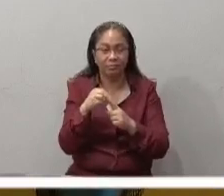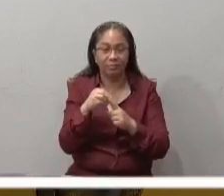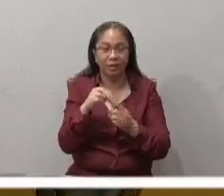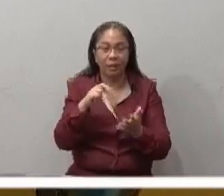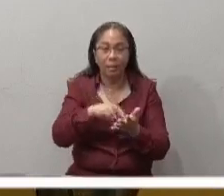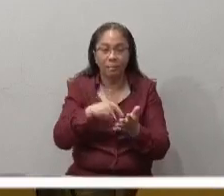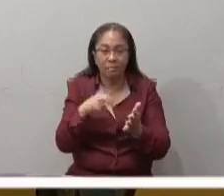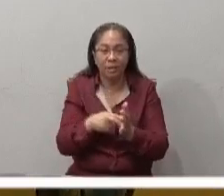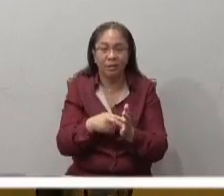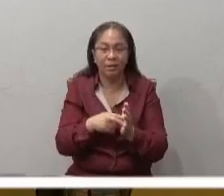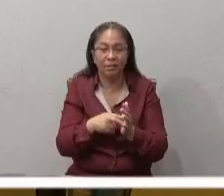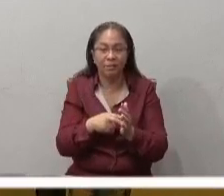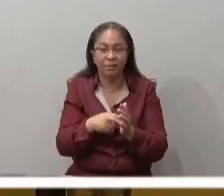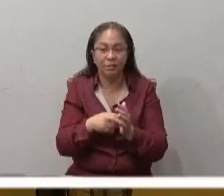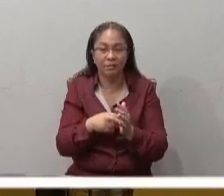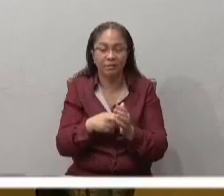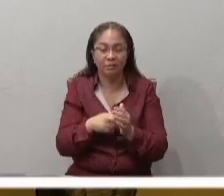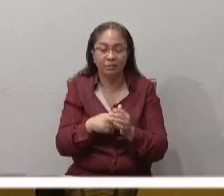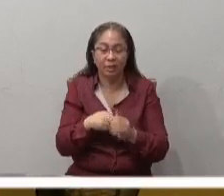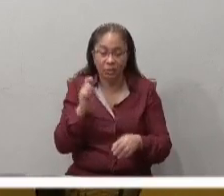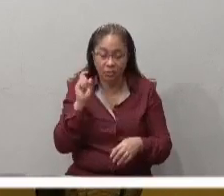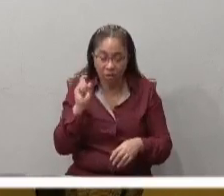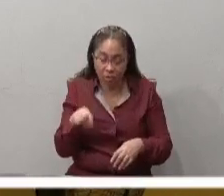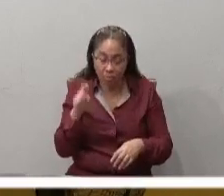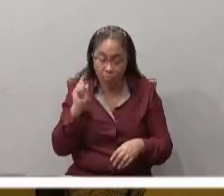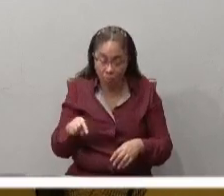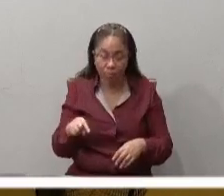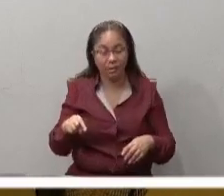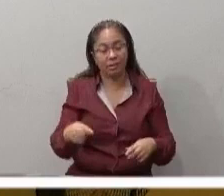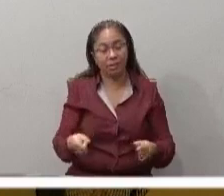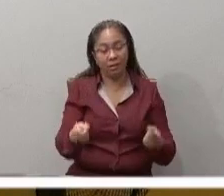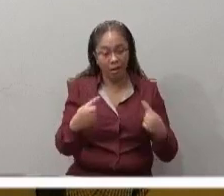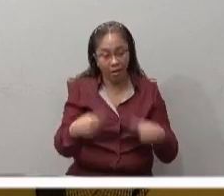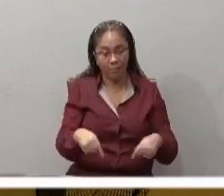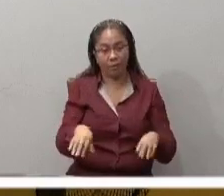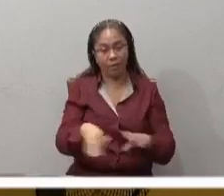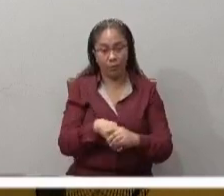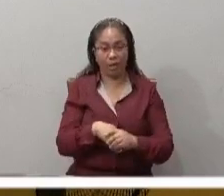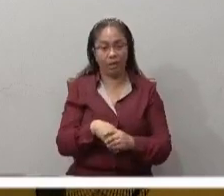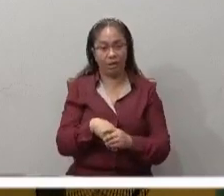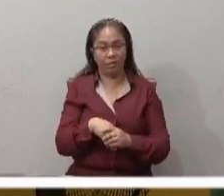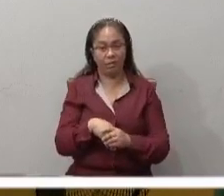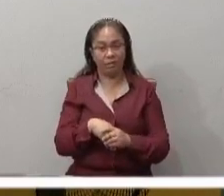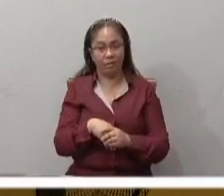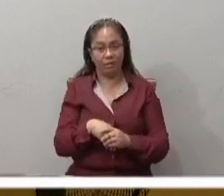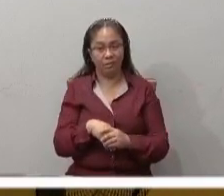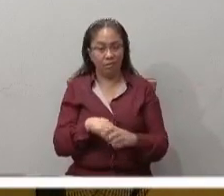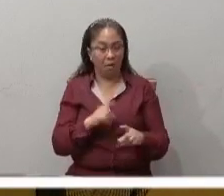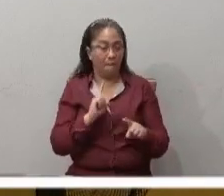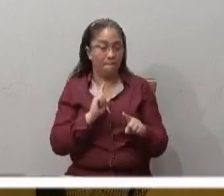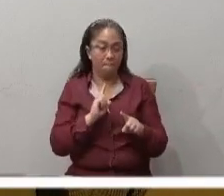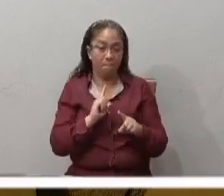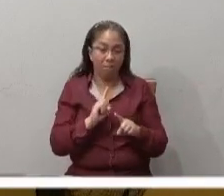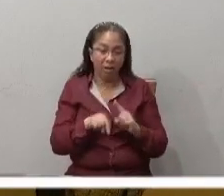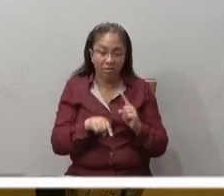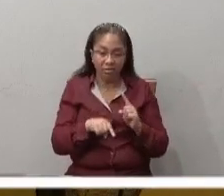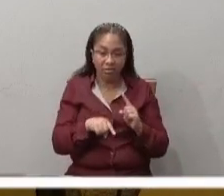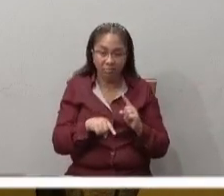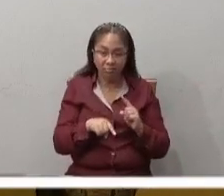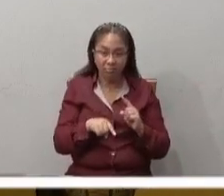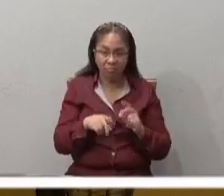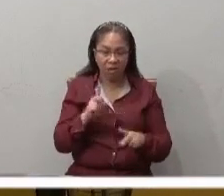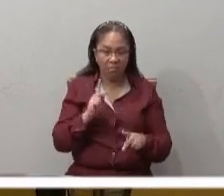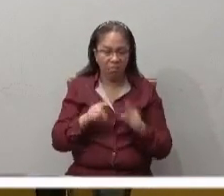invited, you're expected to attend. But you're too busy. You have too much on your plate. Too